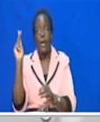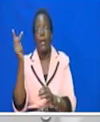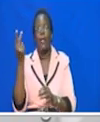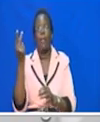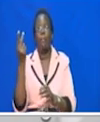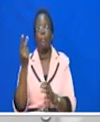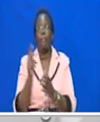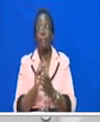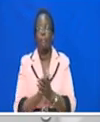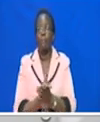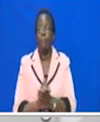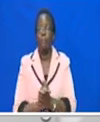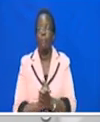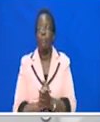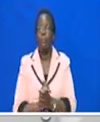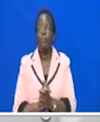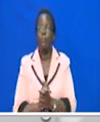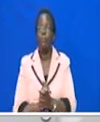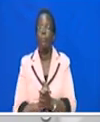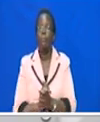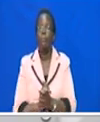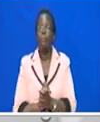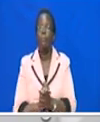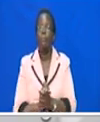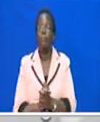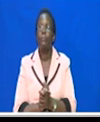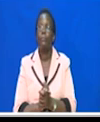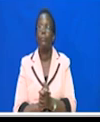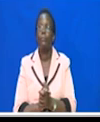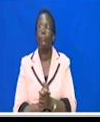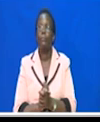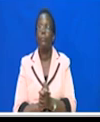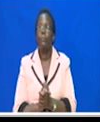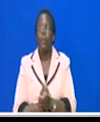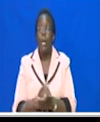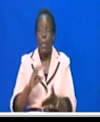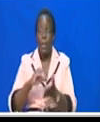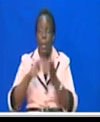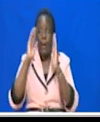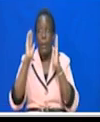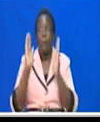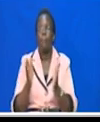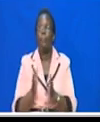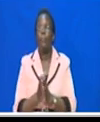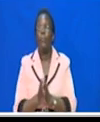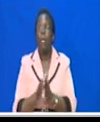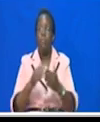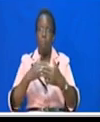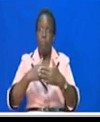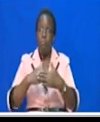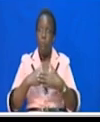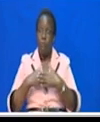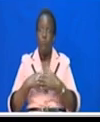Nandi resistance against British invasion in Kenya. Dear learner, before